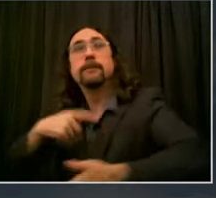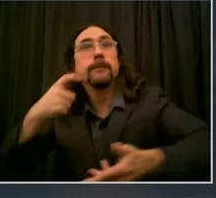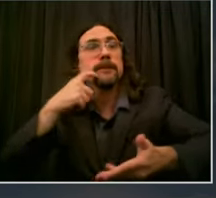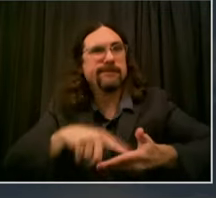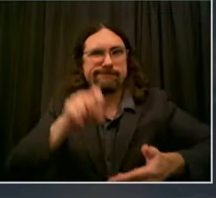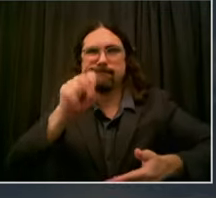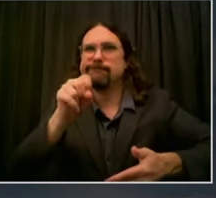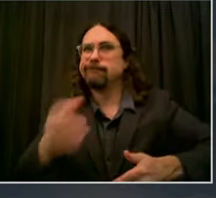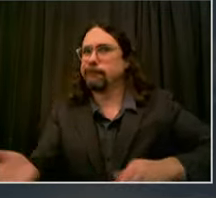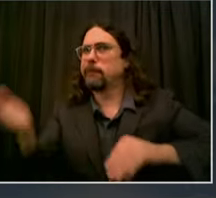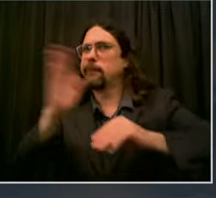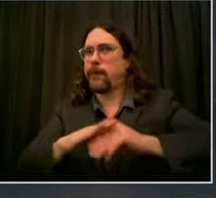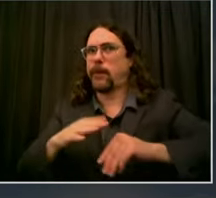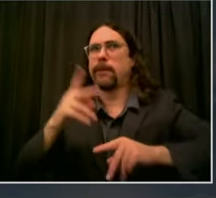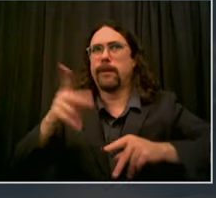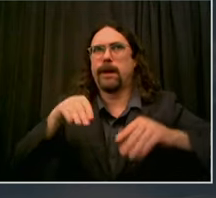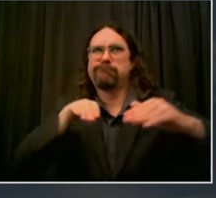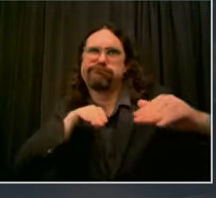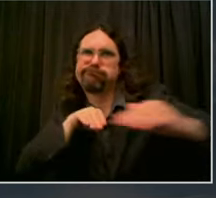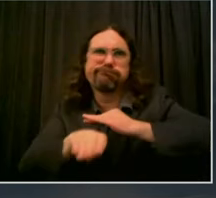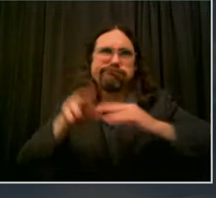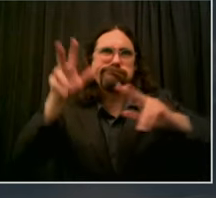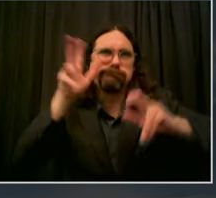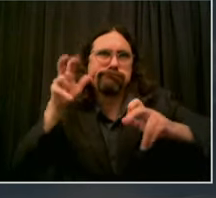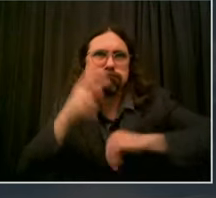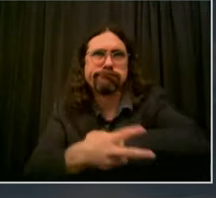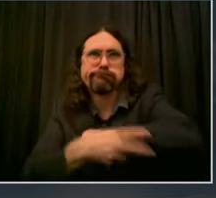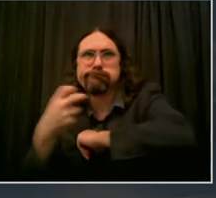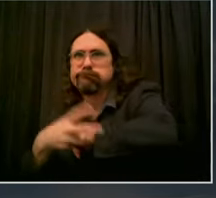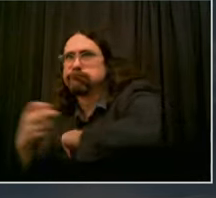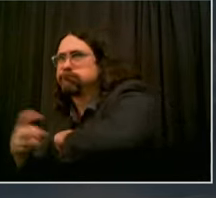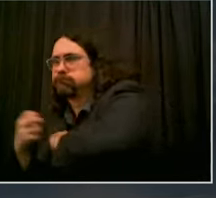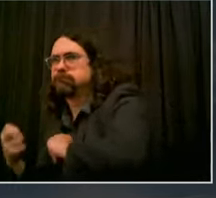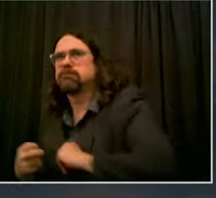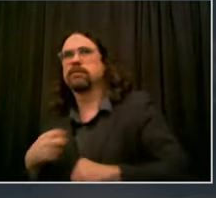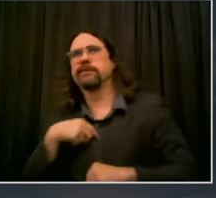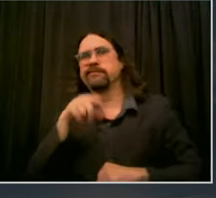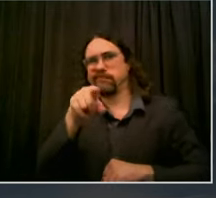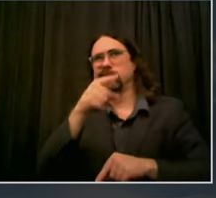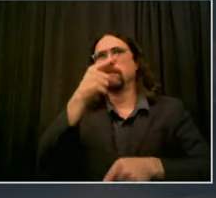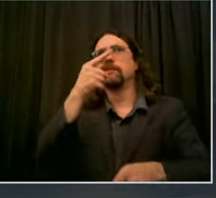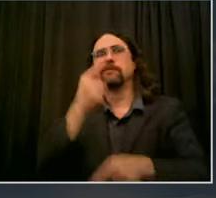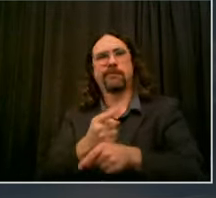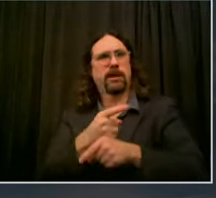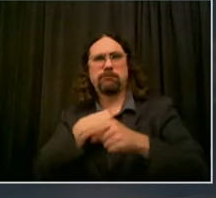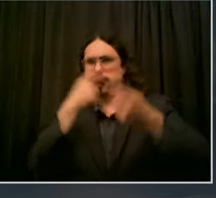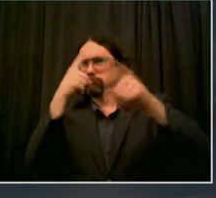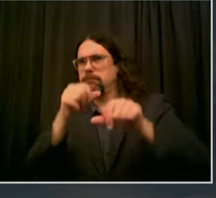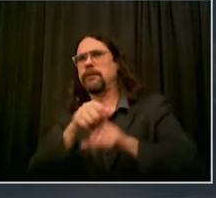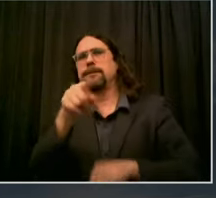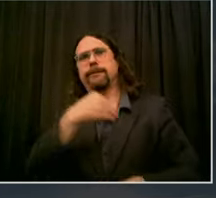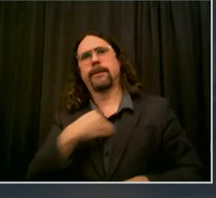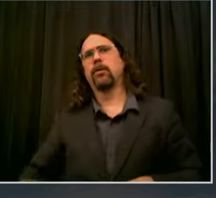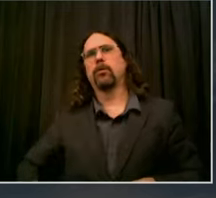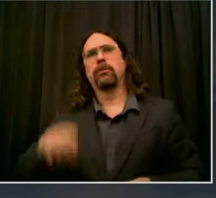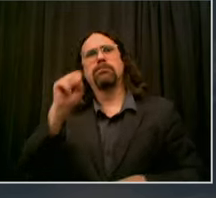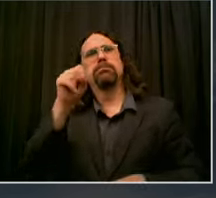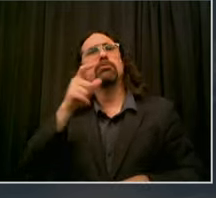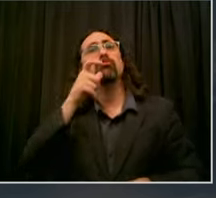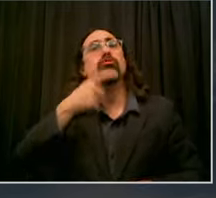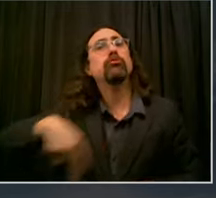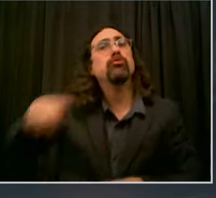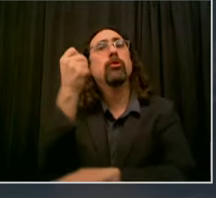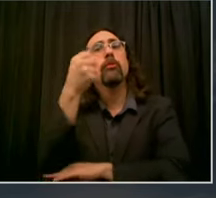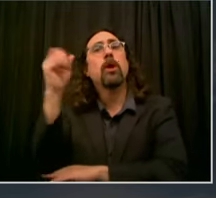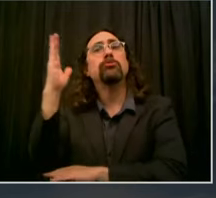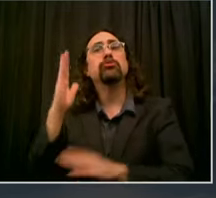to disrupt that and cause mayhem. And then when you get into the looters, I draw a distinction between the protests and the looting. These are